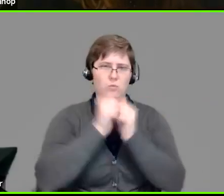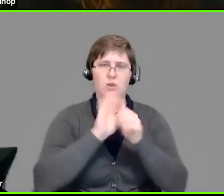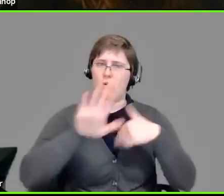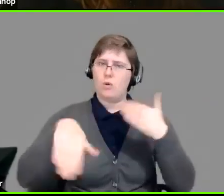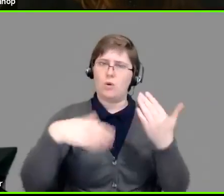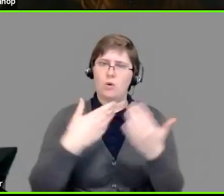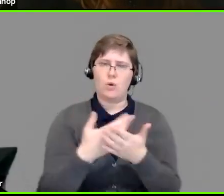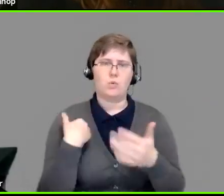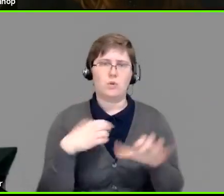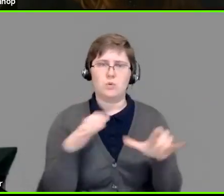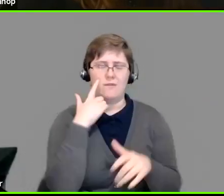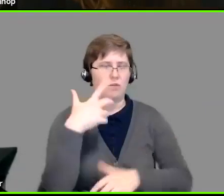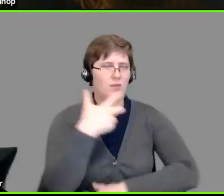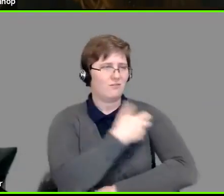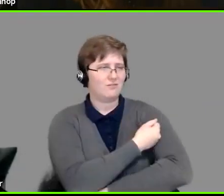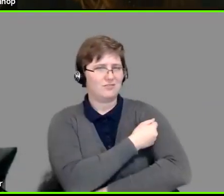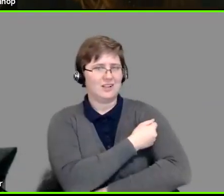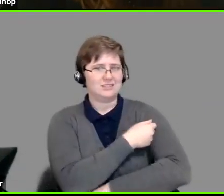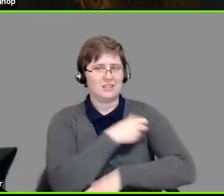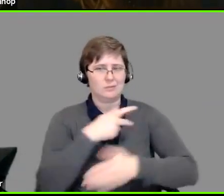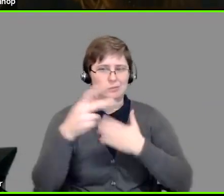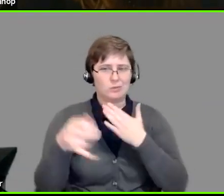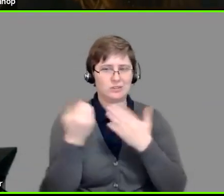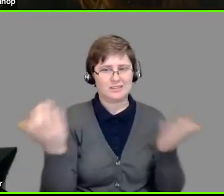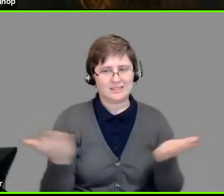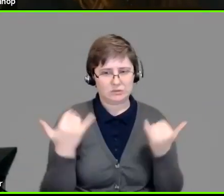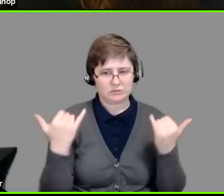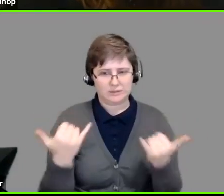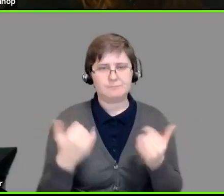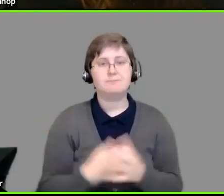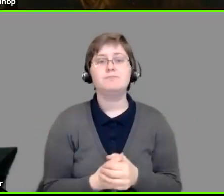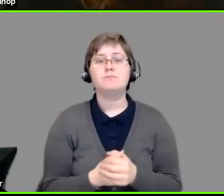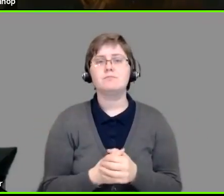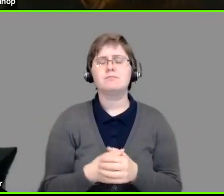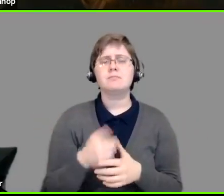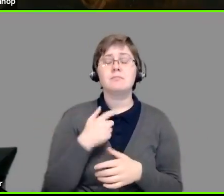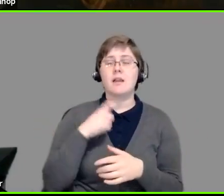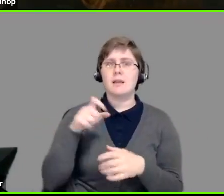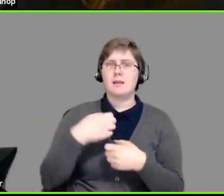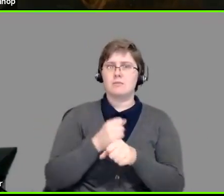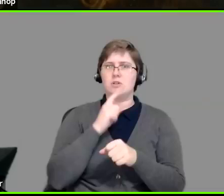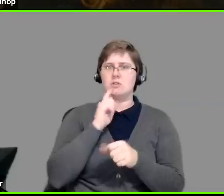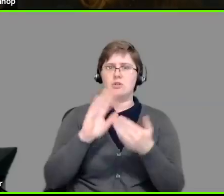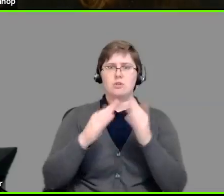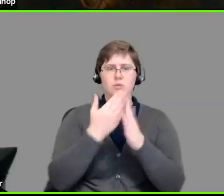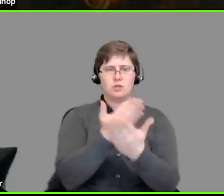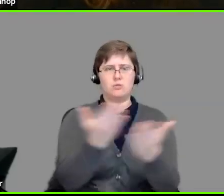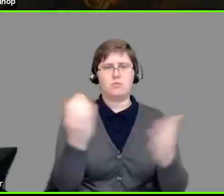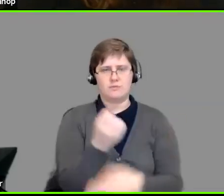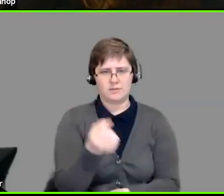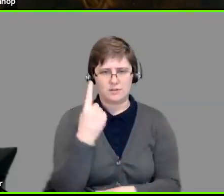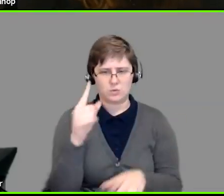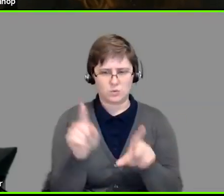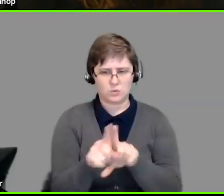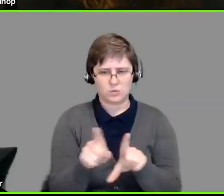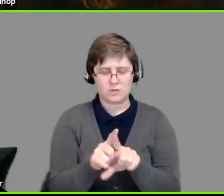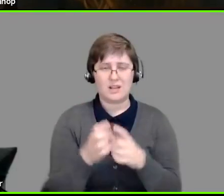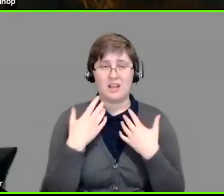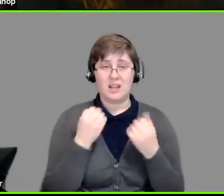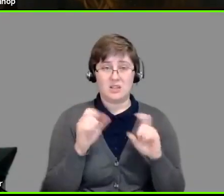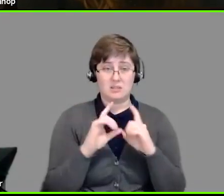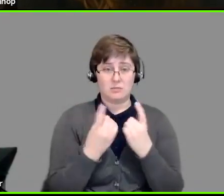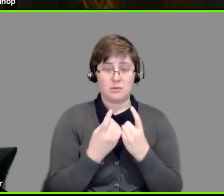that we're doing for the vaccination project here. I need to make sure that the community understands that the health department